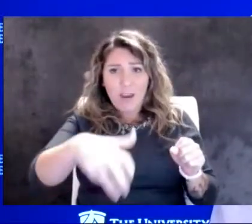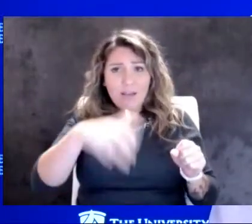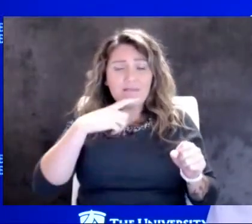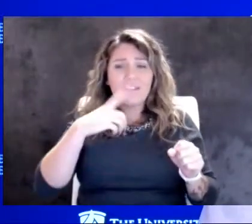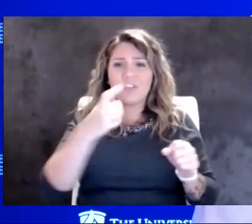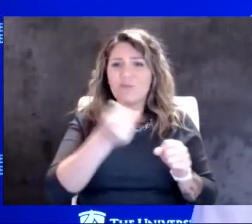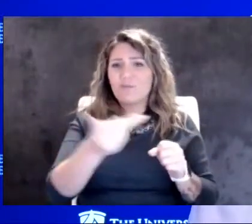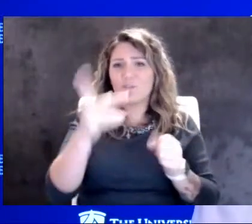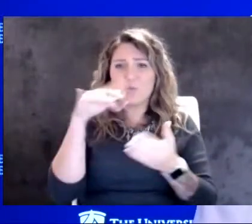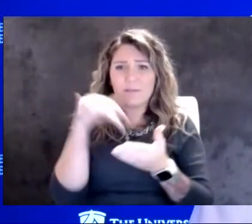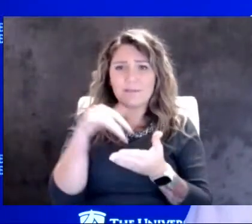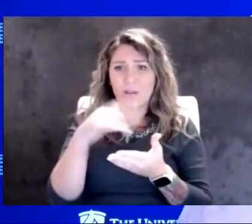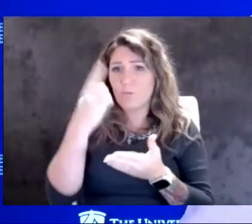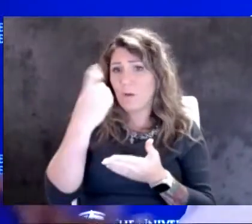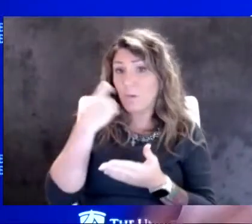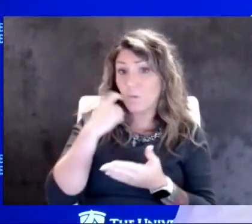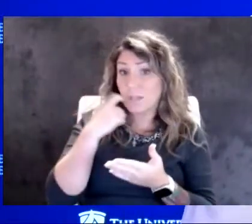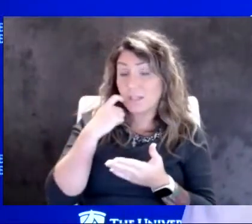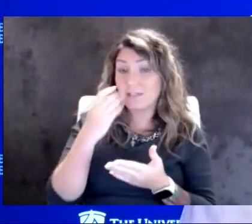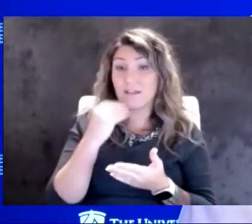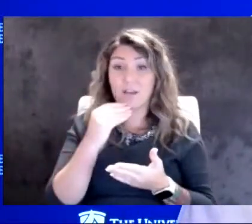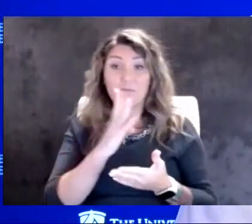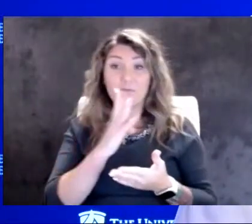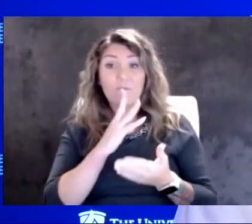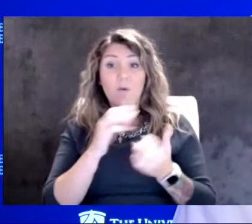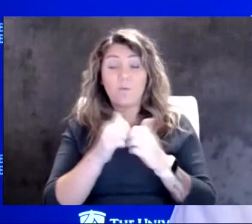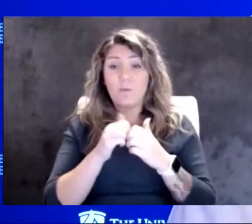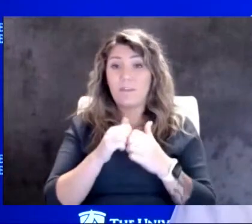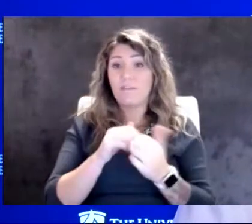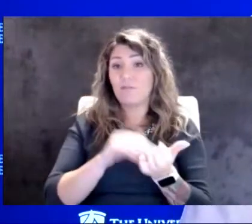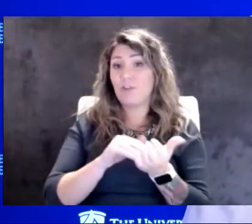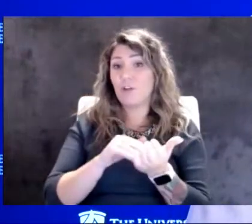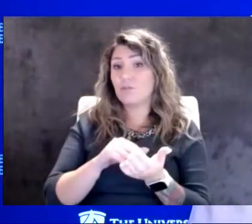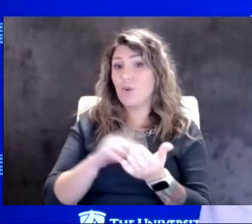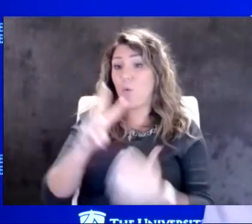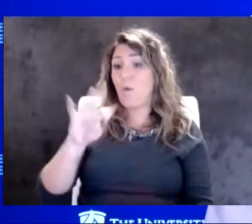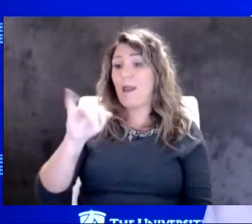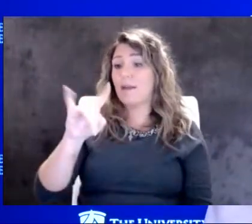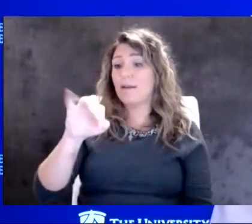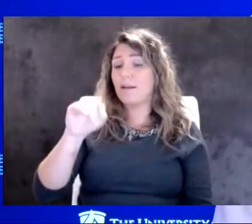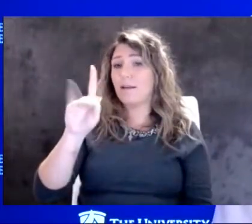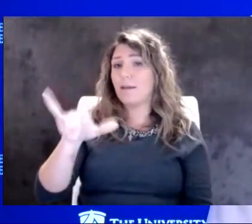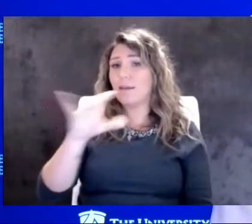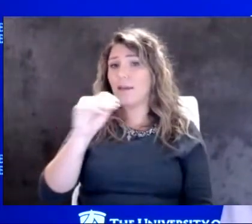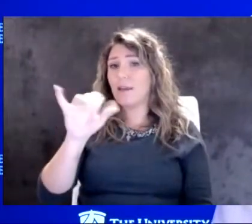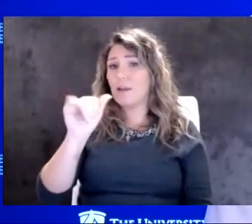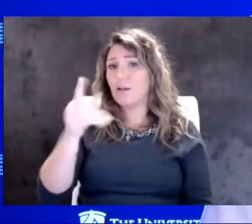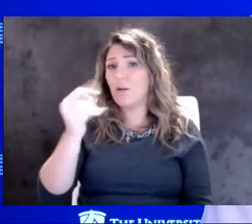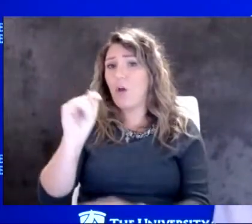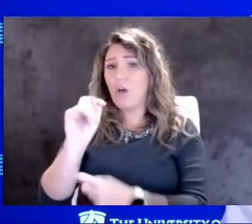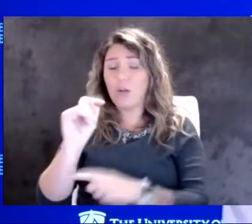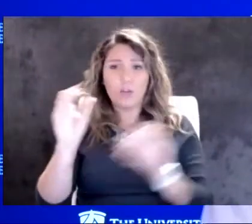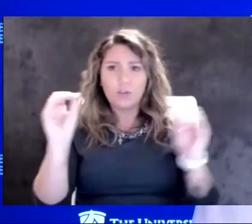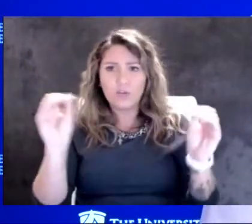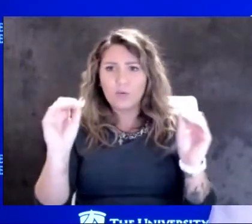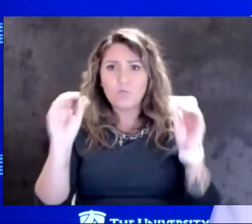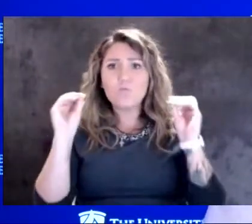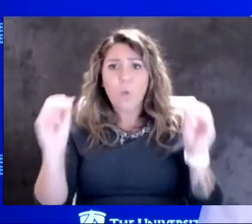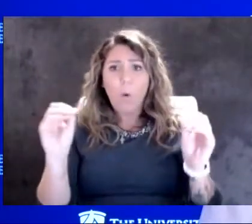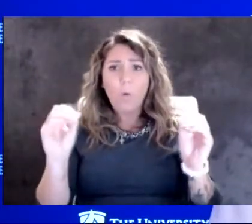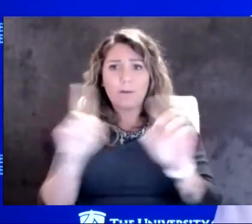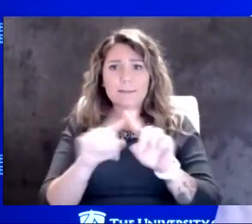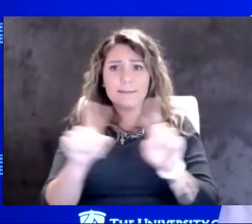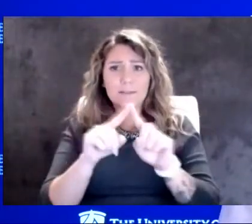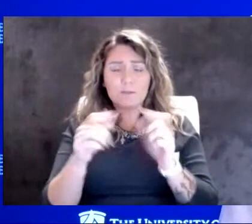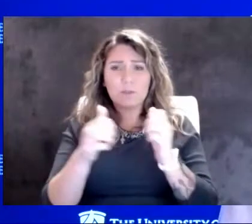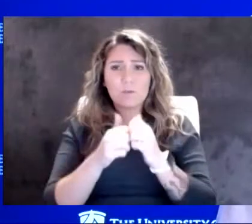one good recent as well, that I was talking with Dr. Weinecke and Dr. Alt about, that shows absolutely no difference in fertility rates in those that got vaccinated